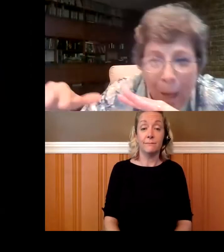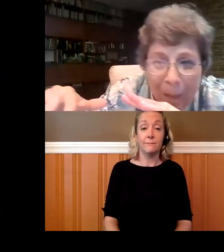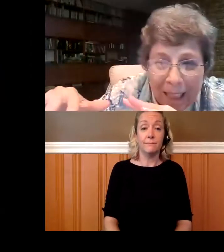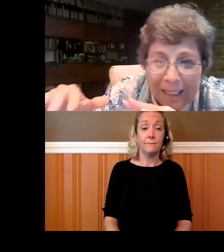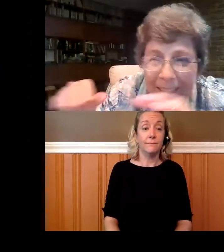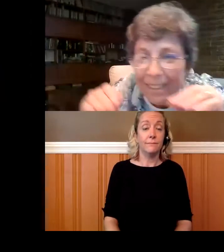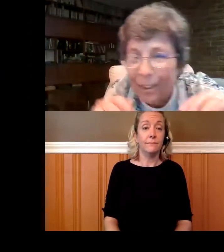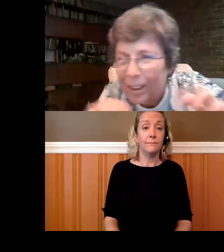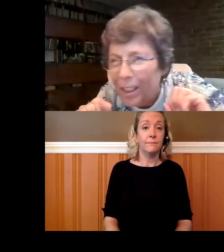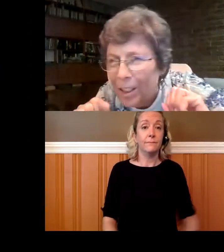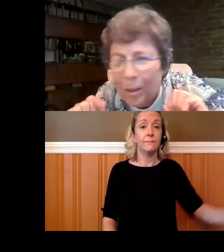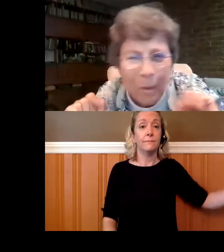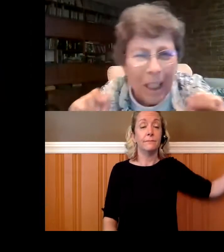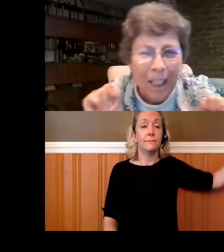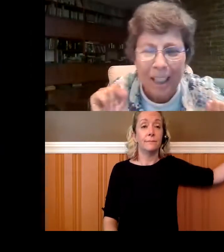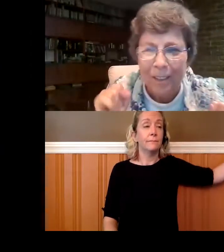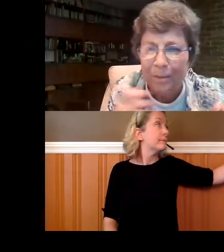about doing that?